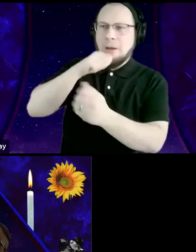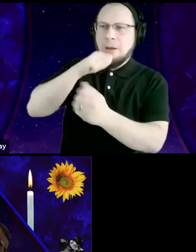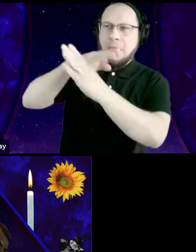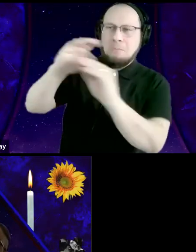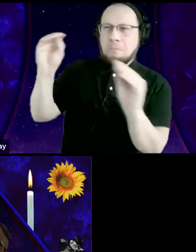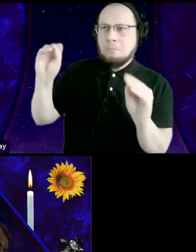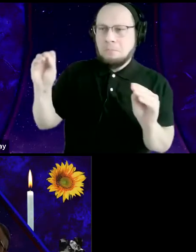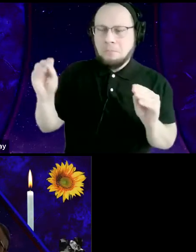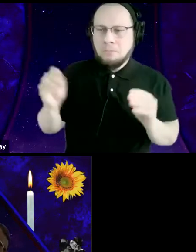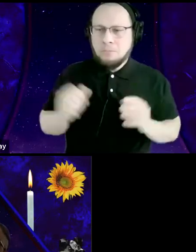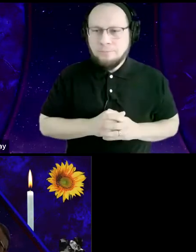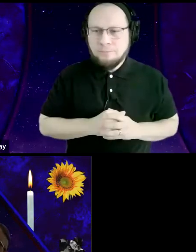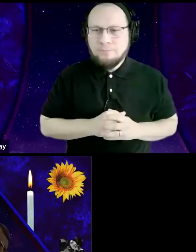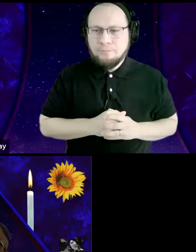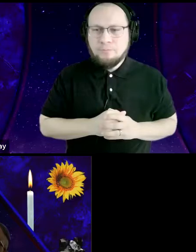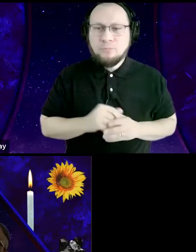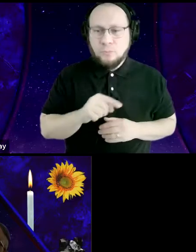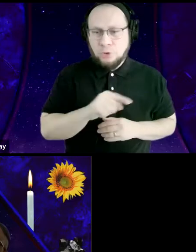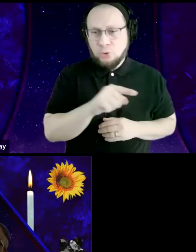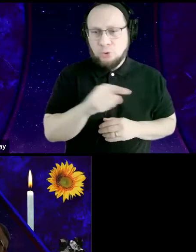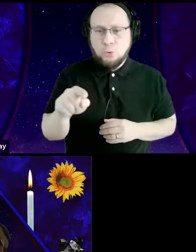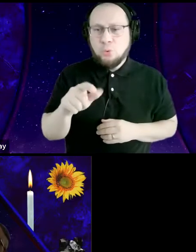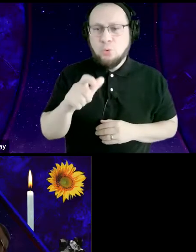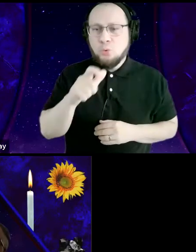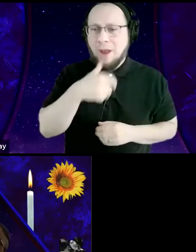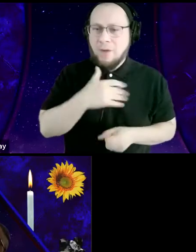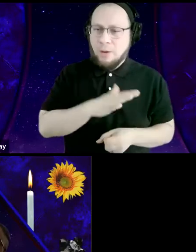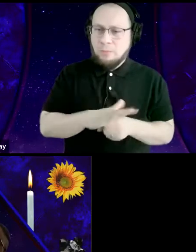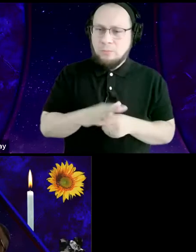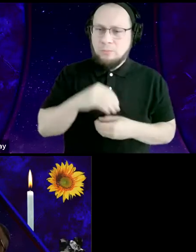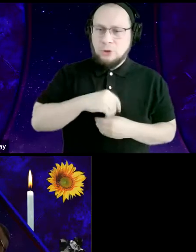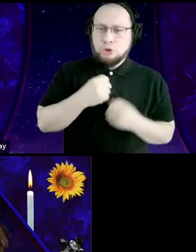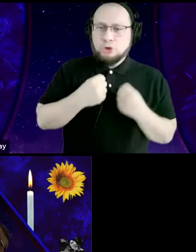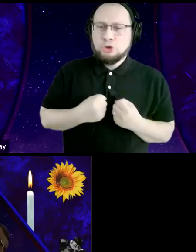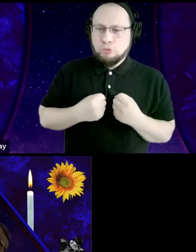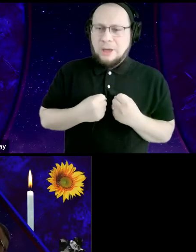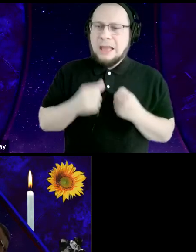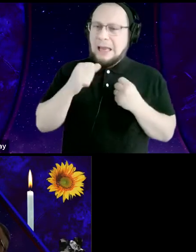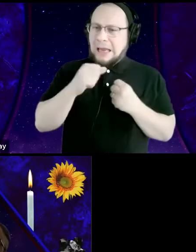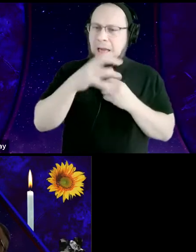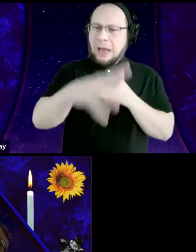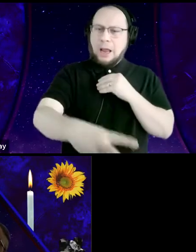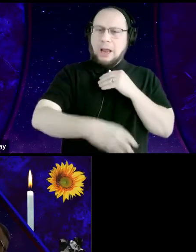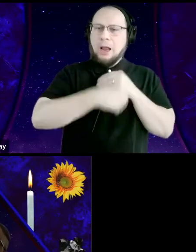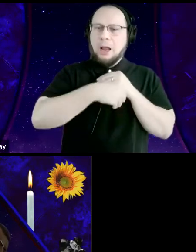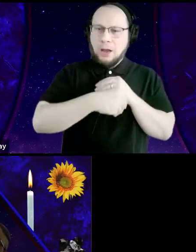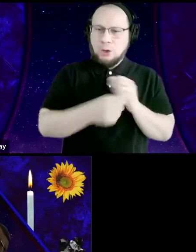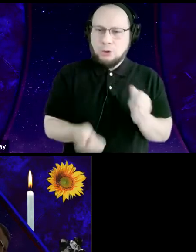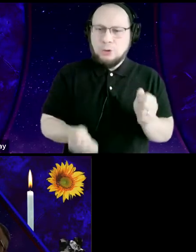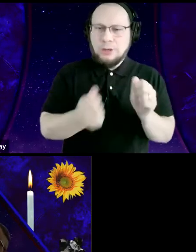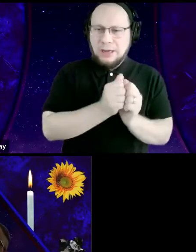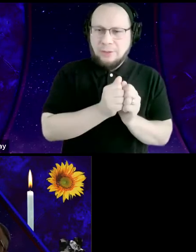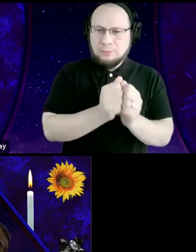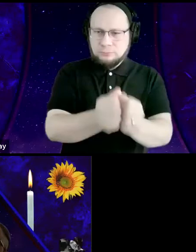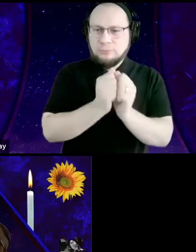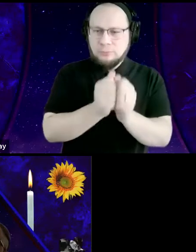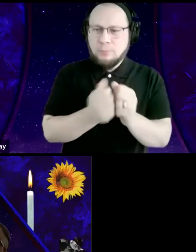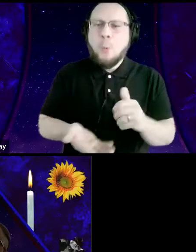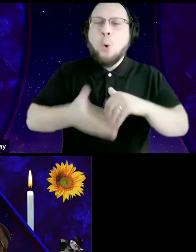So thou, being rich in will, add to thy will one will of mine to make thy large will